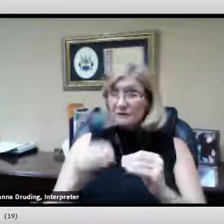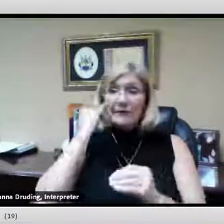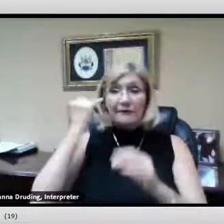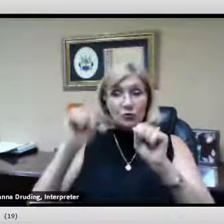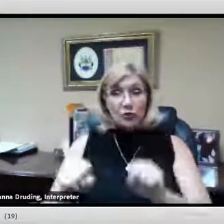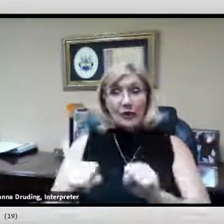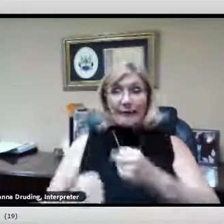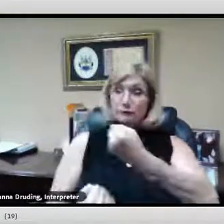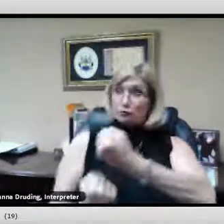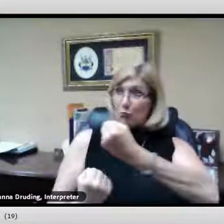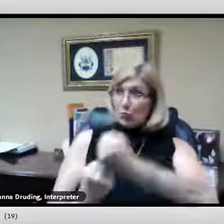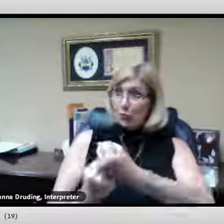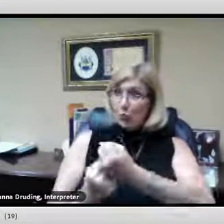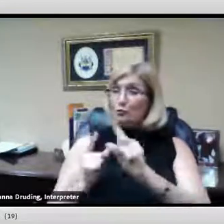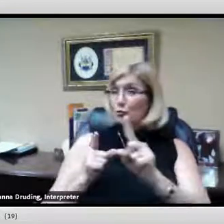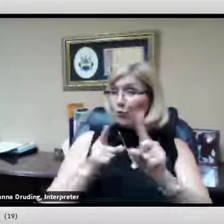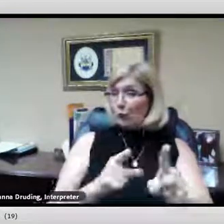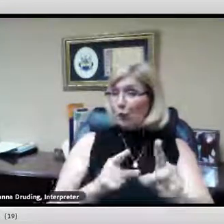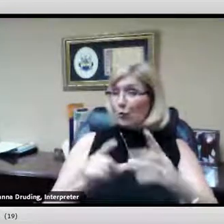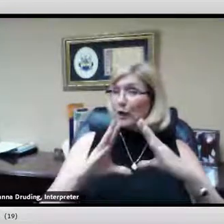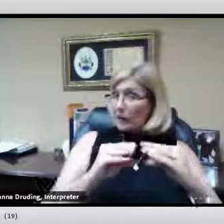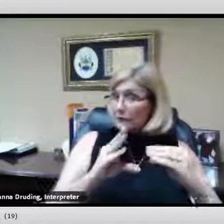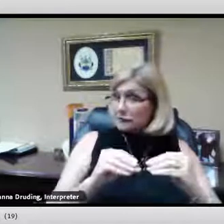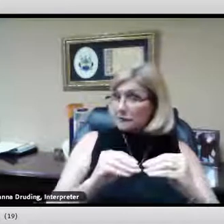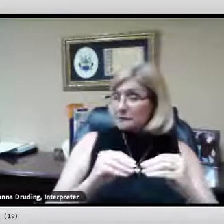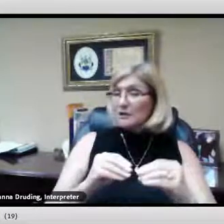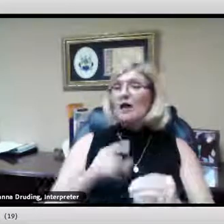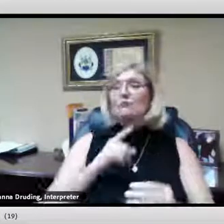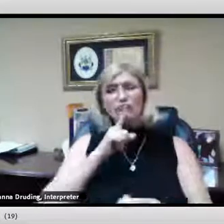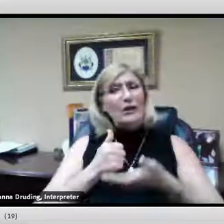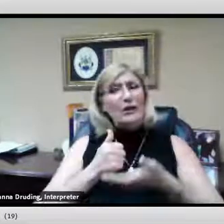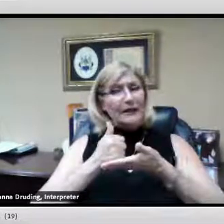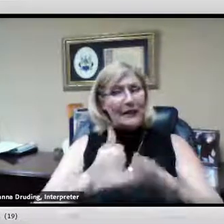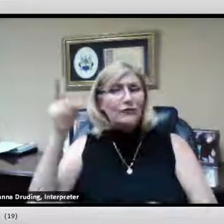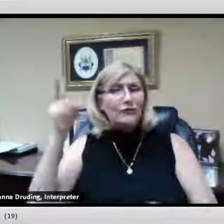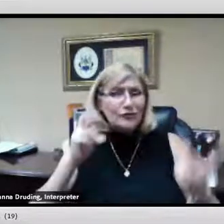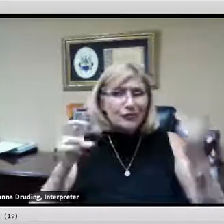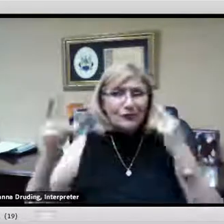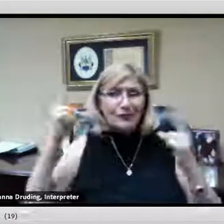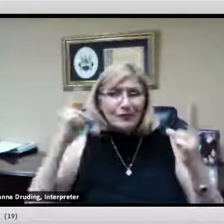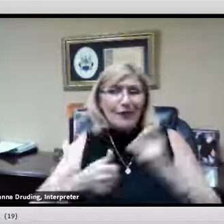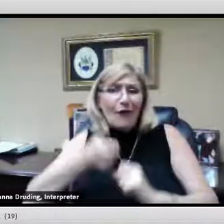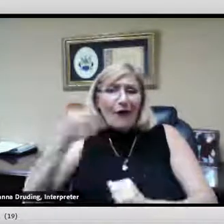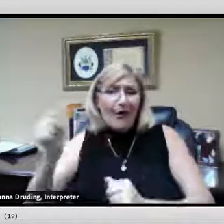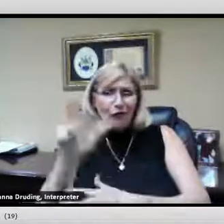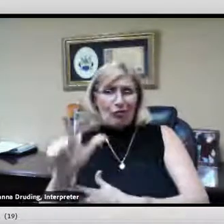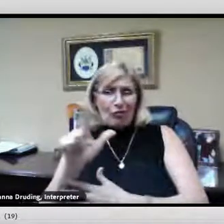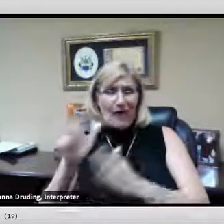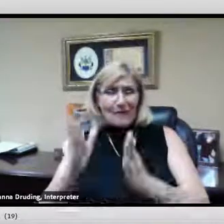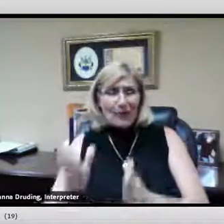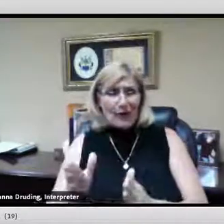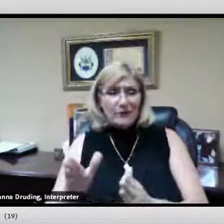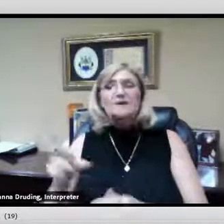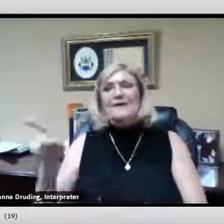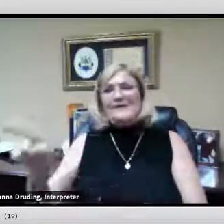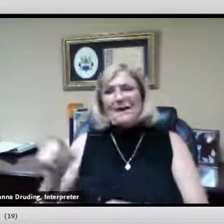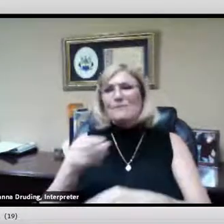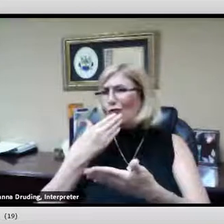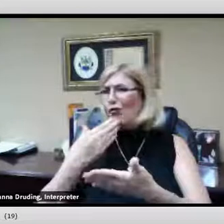for attending conferences. Very helpful to hear what other librarians are doing and to meet other librarians that can be a resource for